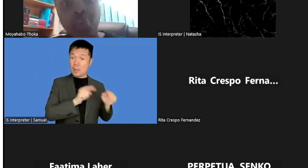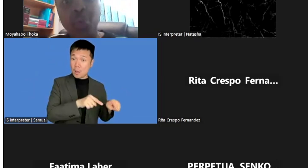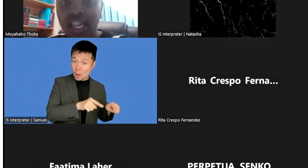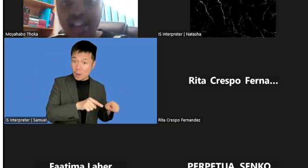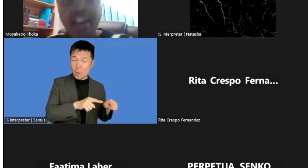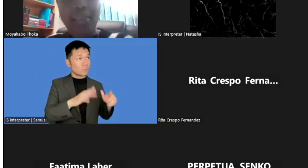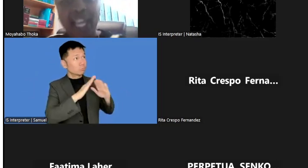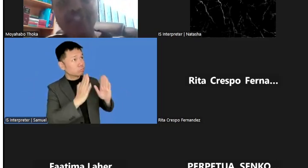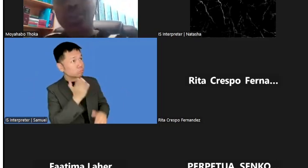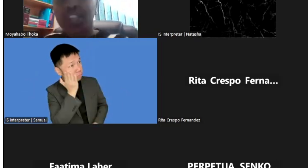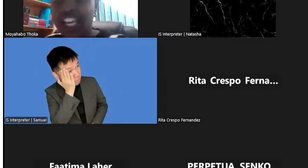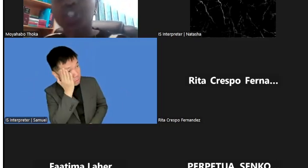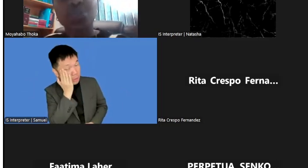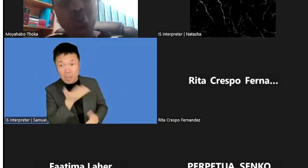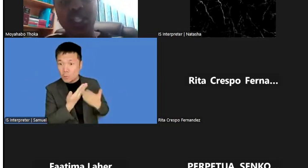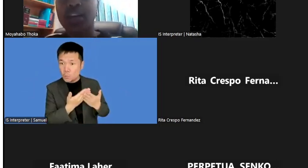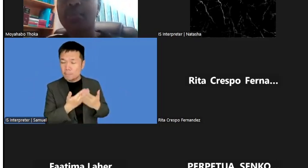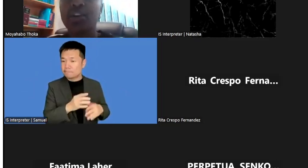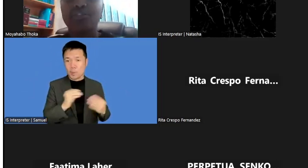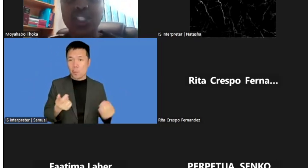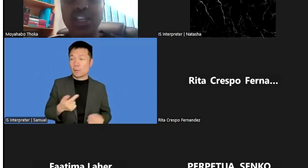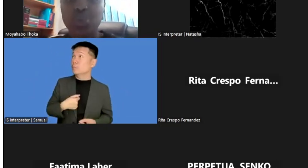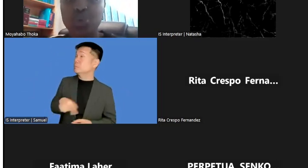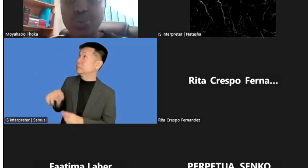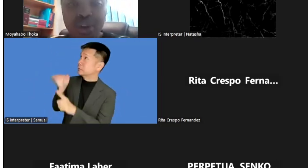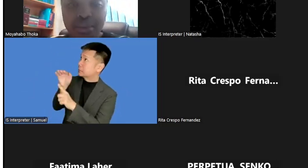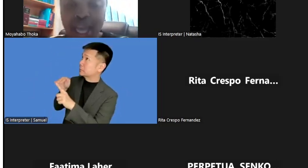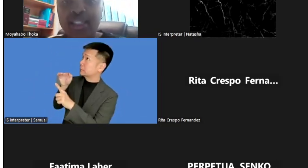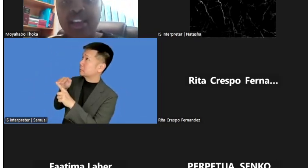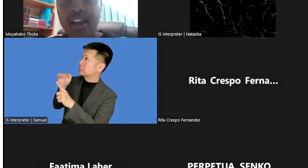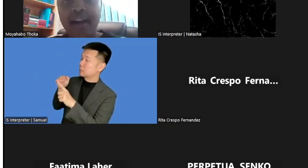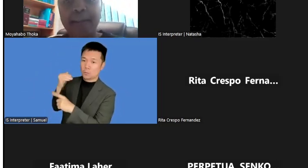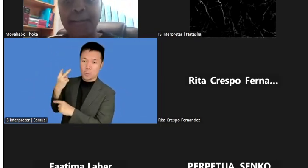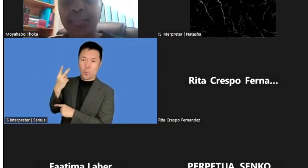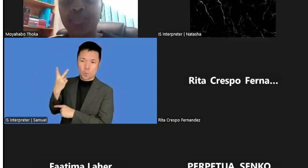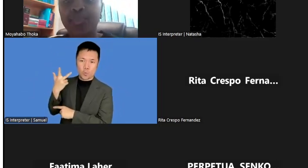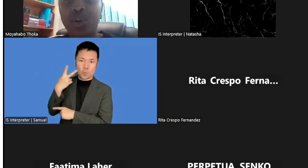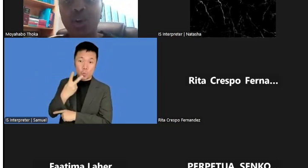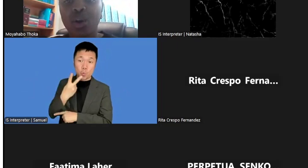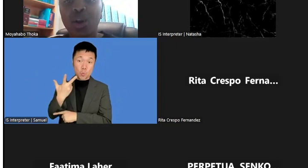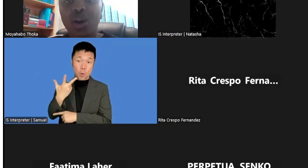I mean, we had back and forth engagements with them for some 2 to 3 months.